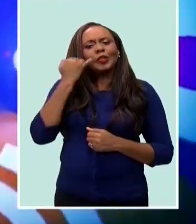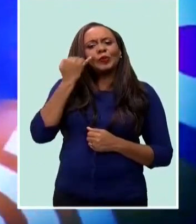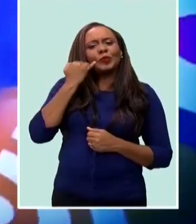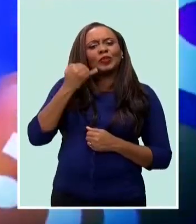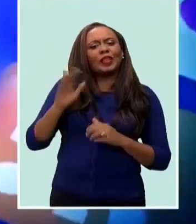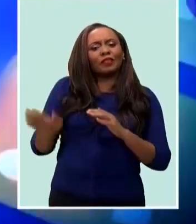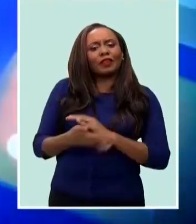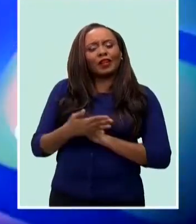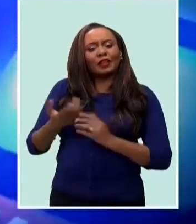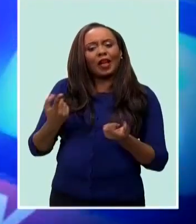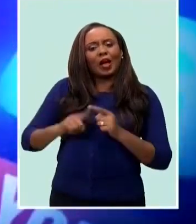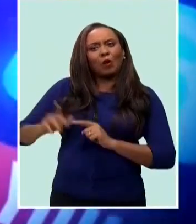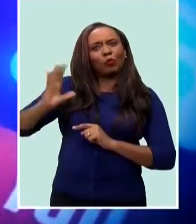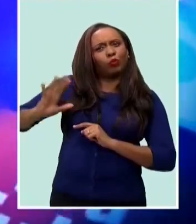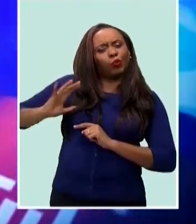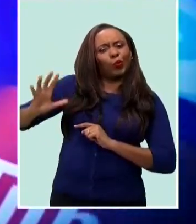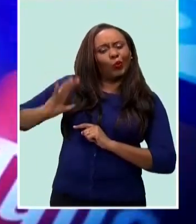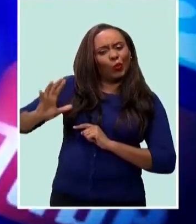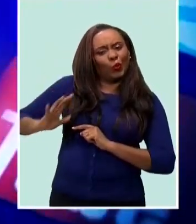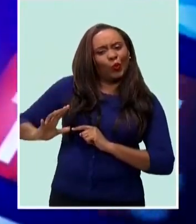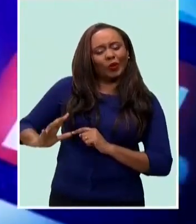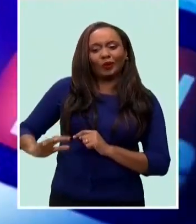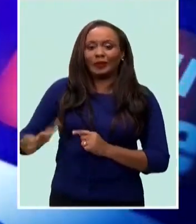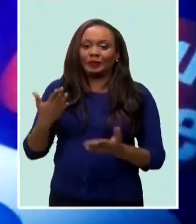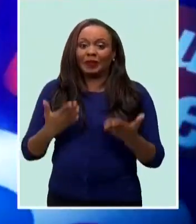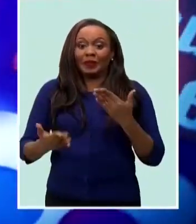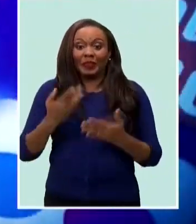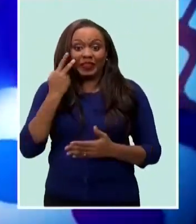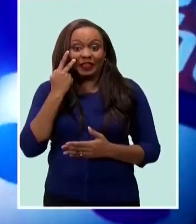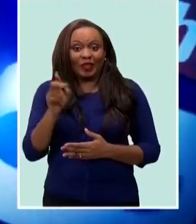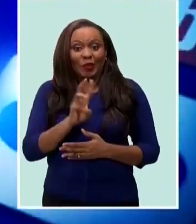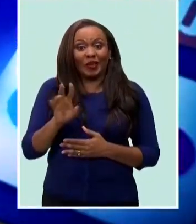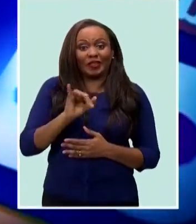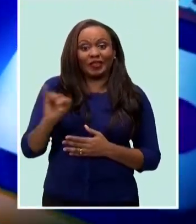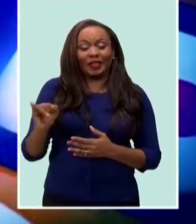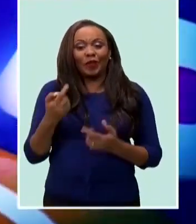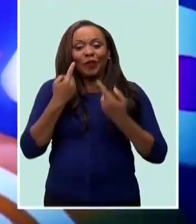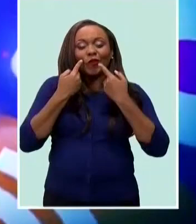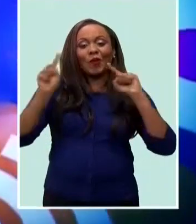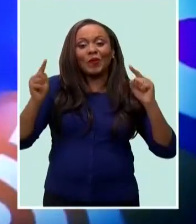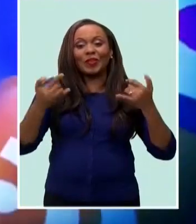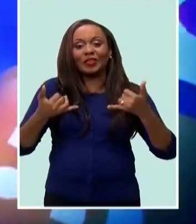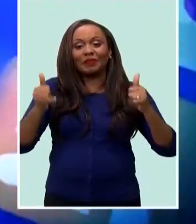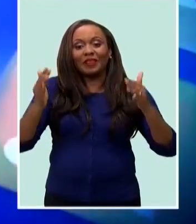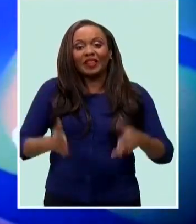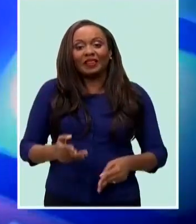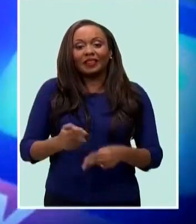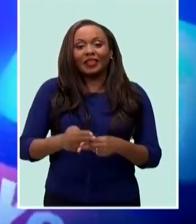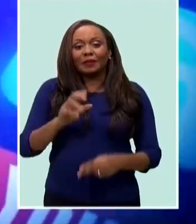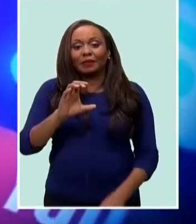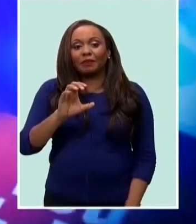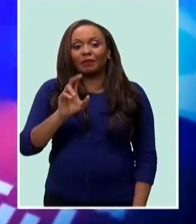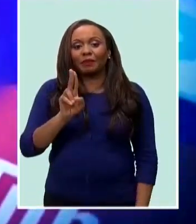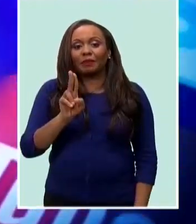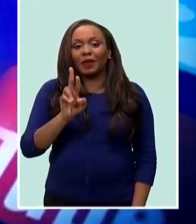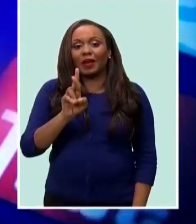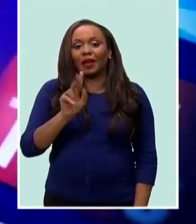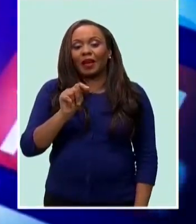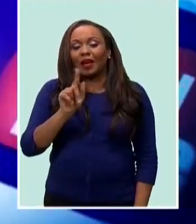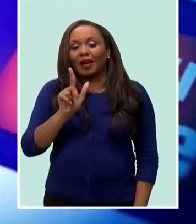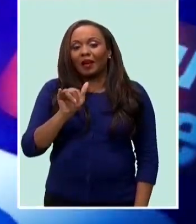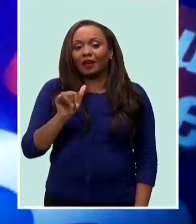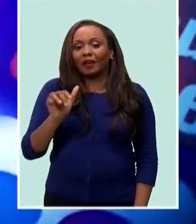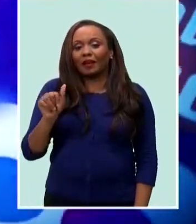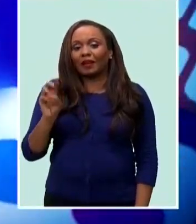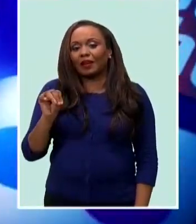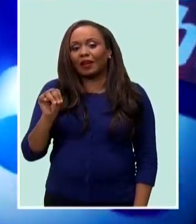attended had been held a few decades ago, chances are West Indies great Sir Curtly Ambrose would have been on the field terrorizing batsmen with